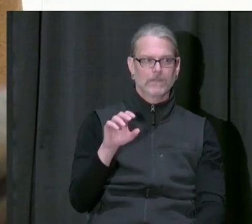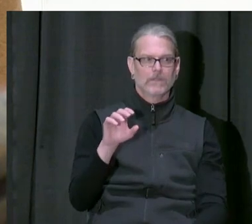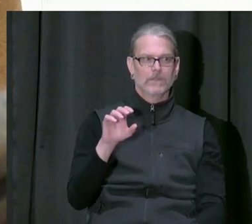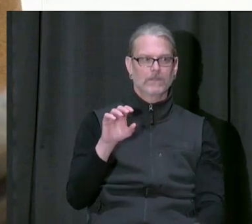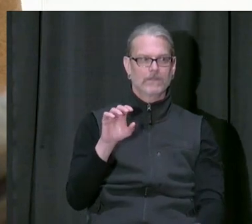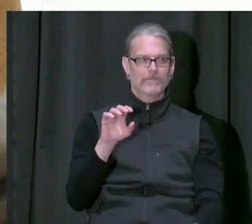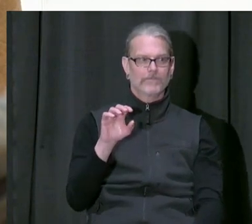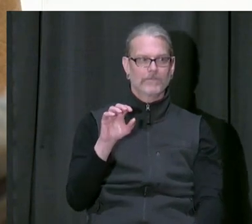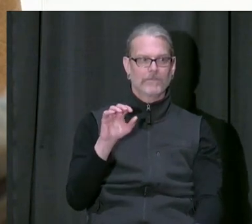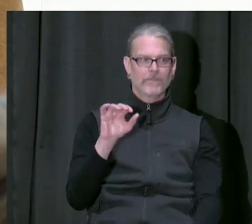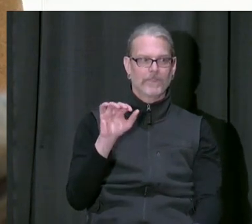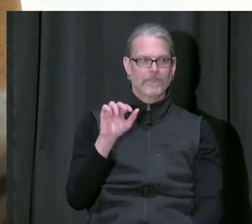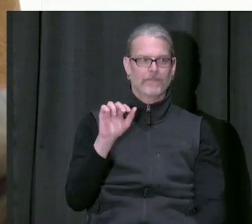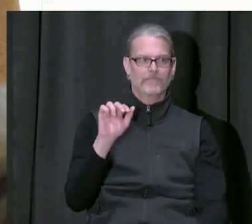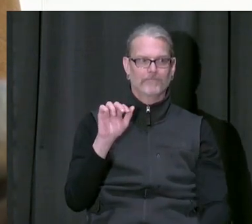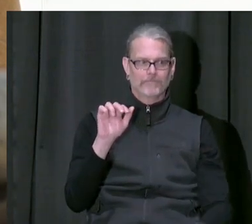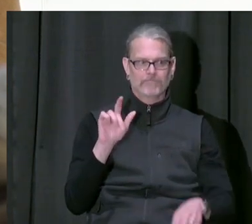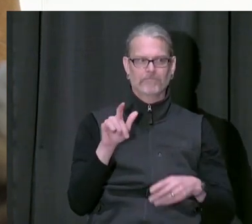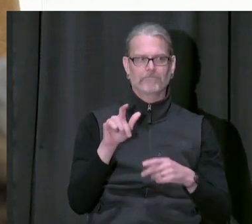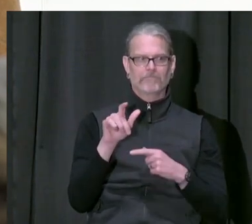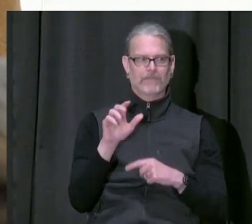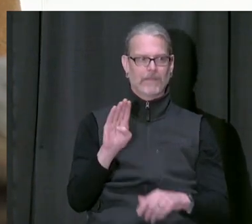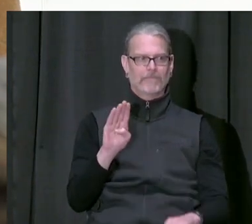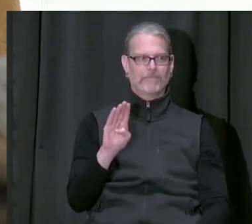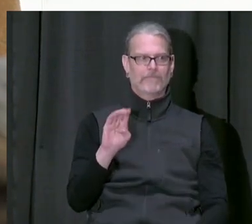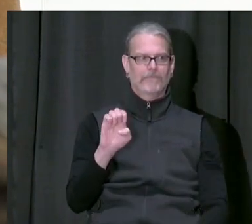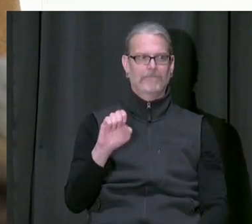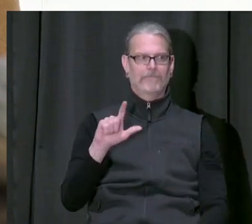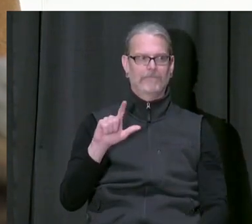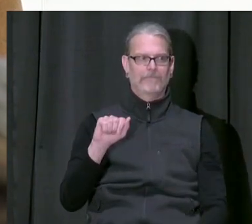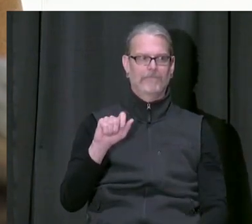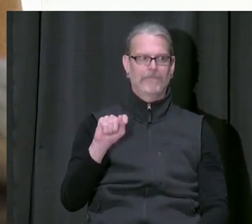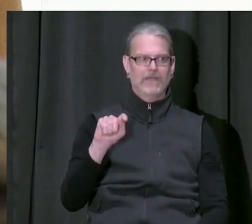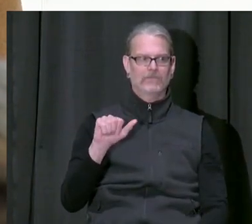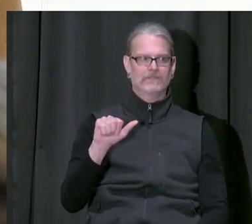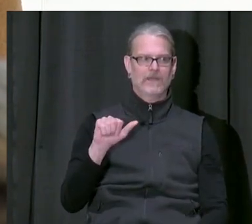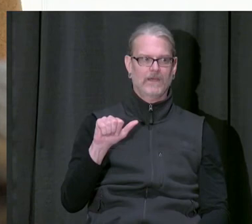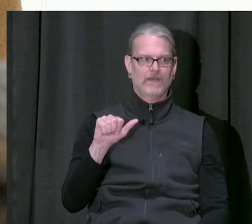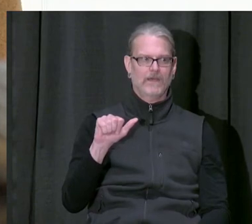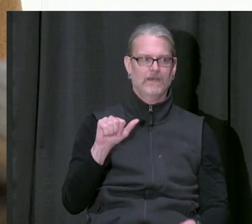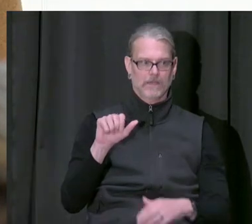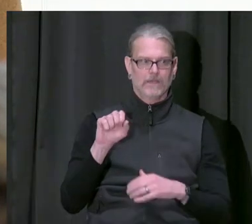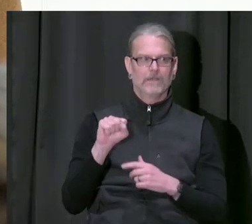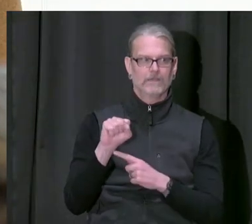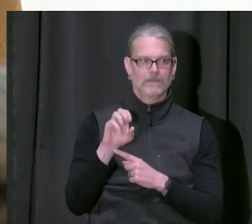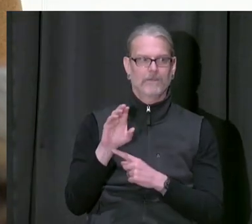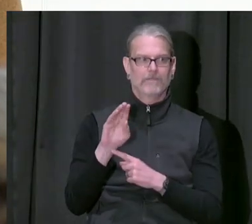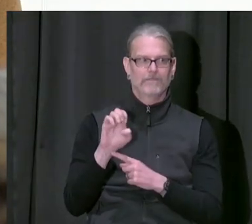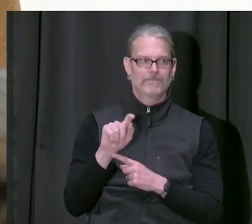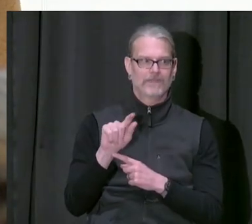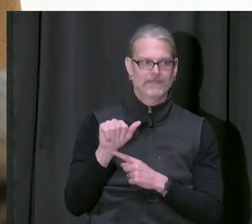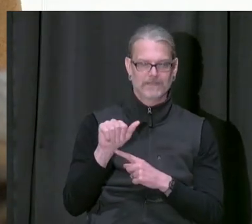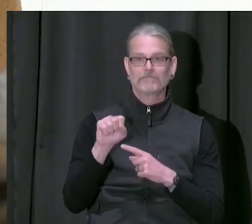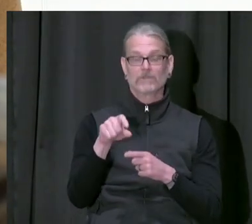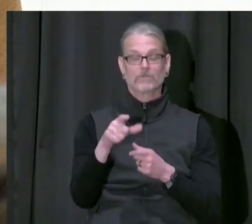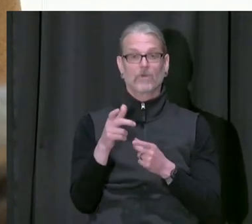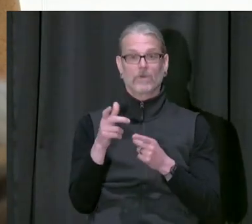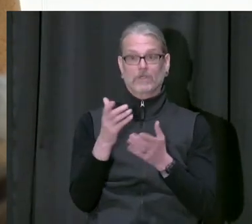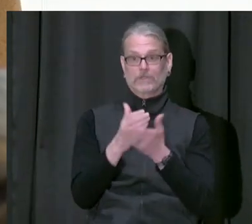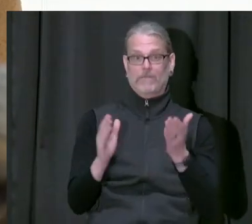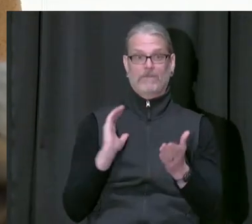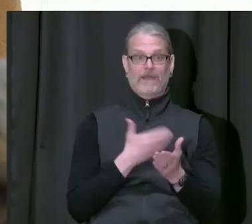and this is built mainly with the hard of hearing customers in mind. So customers, like some of our